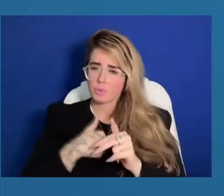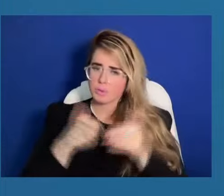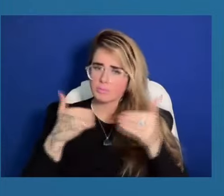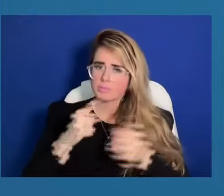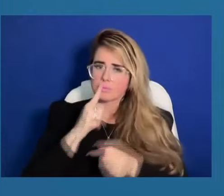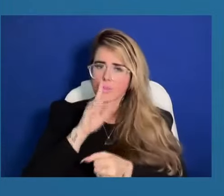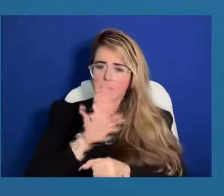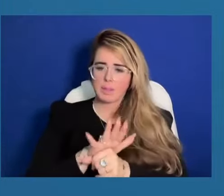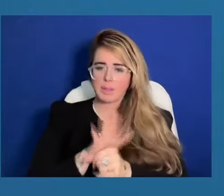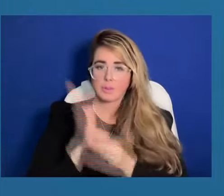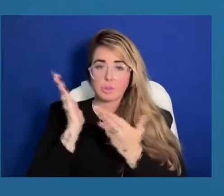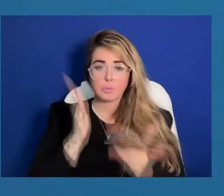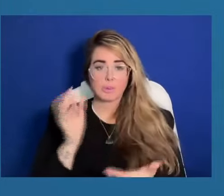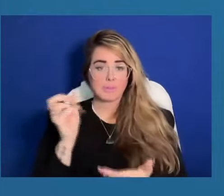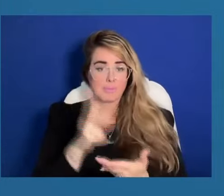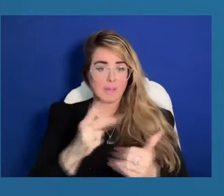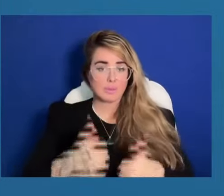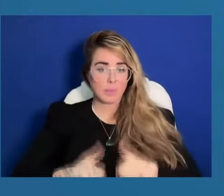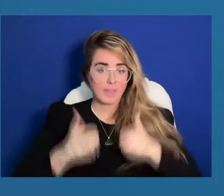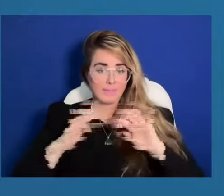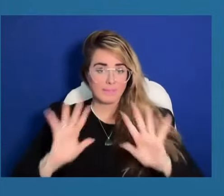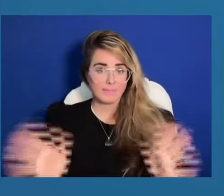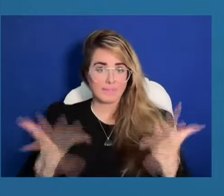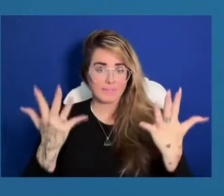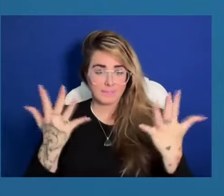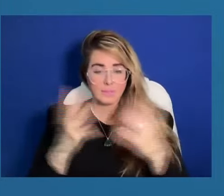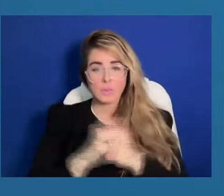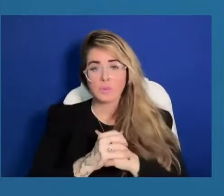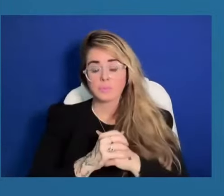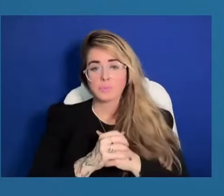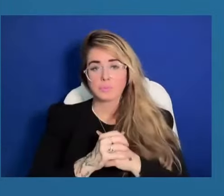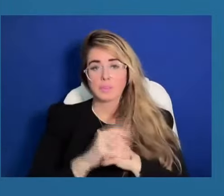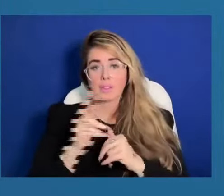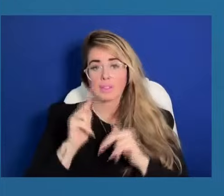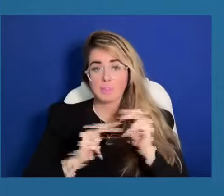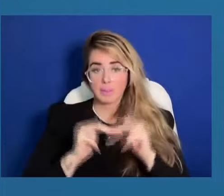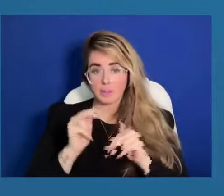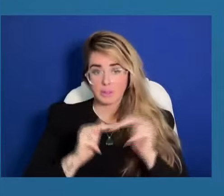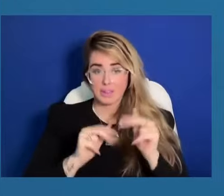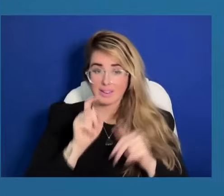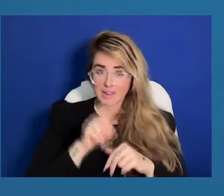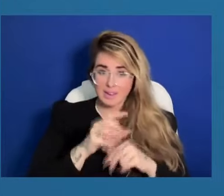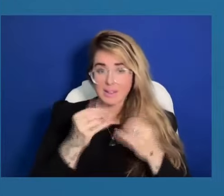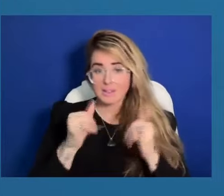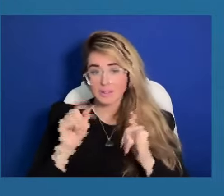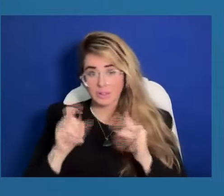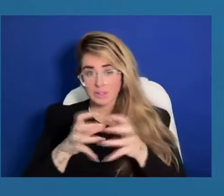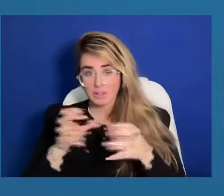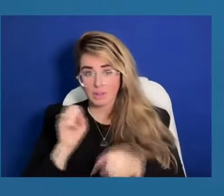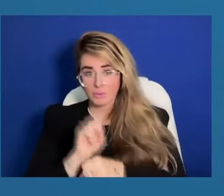to bring it back to life. The building needed and still need a lot of work.